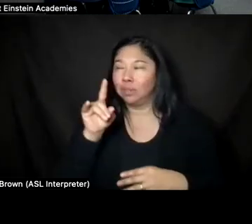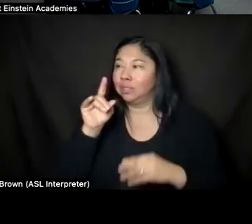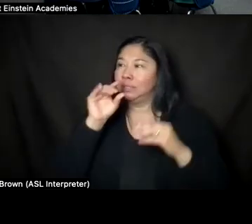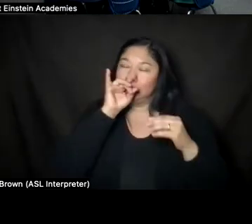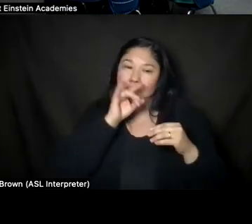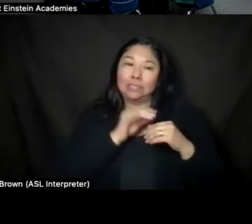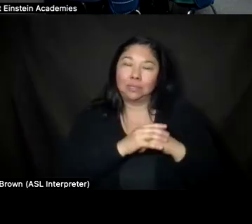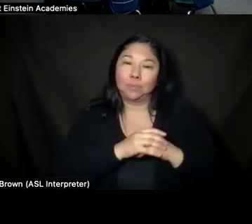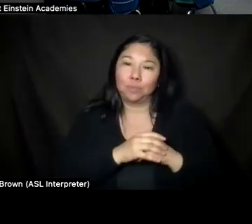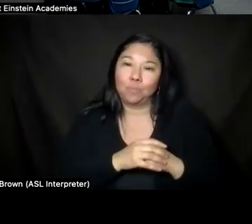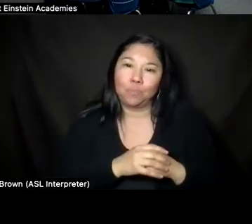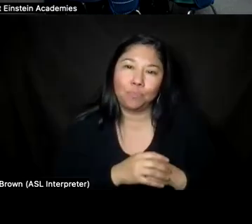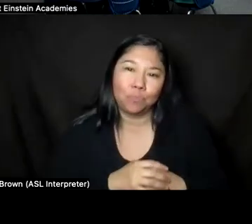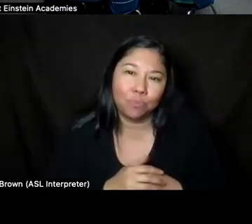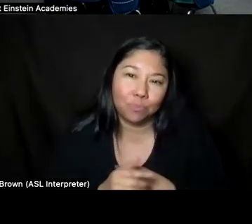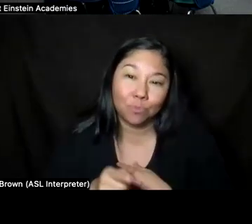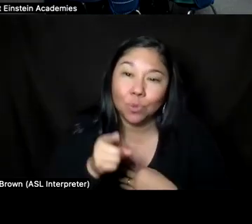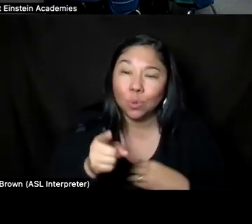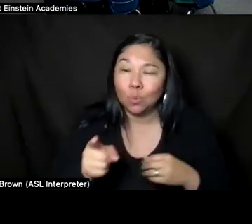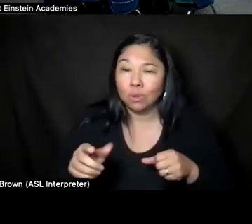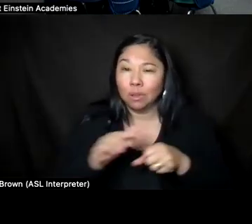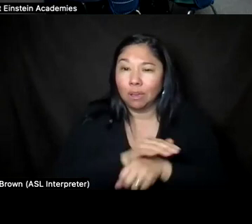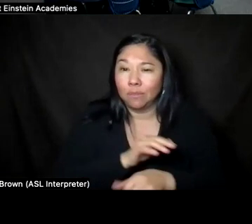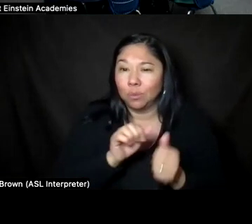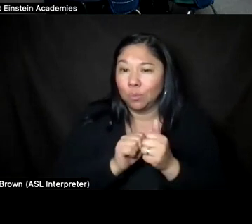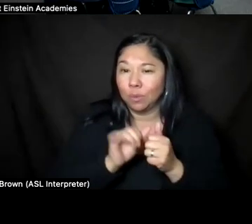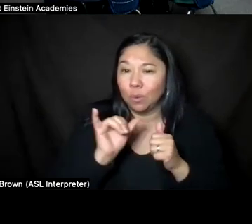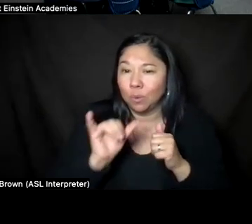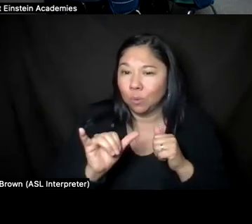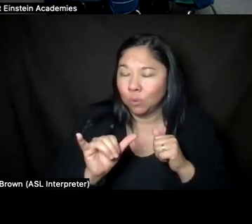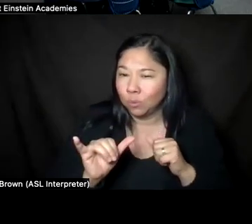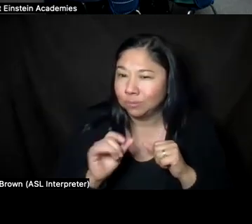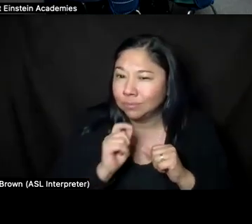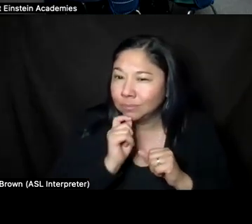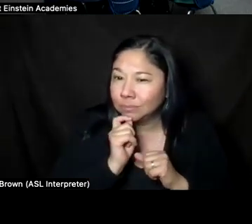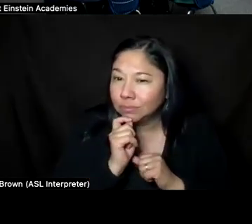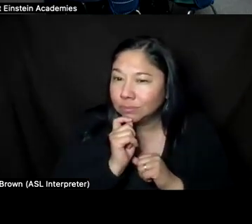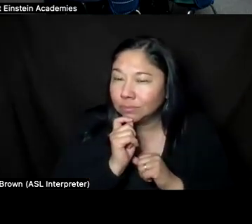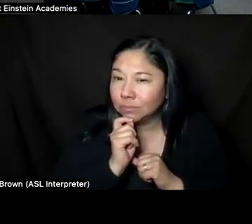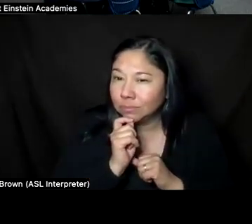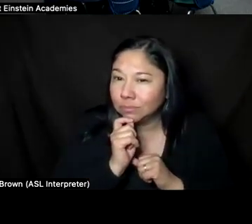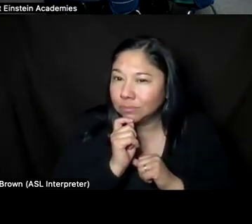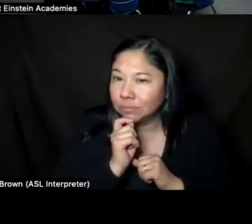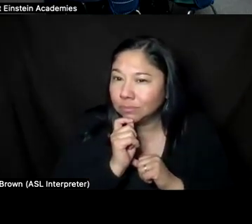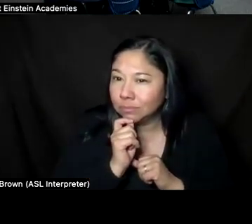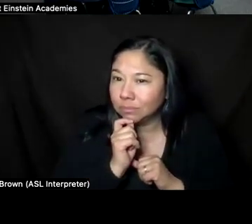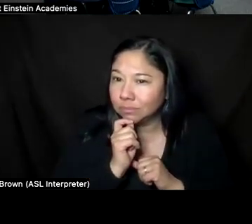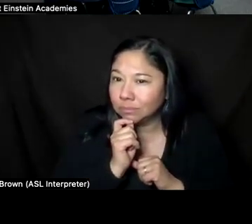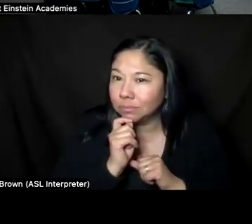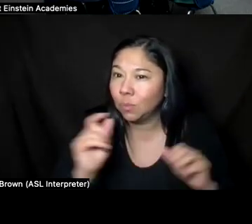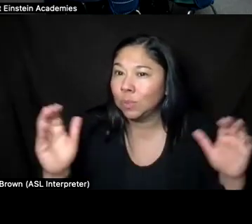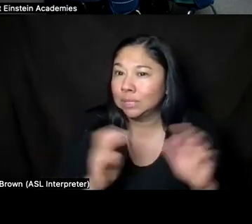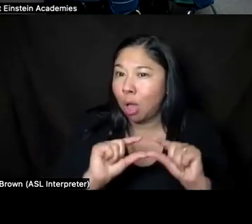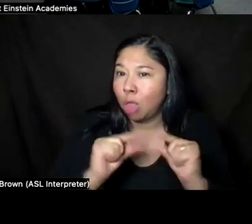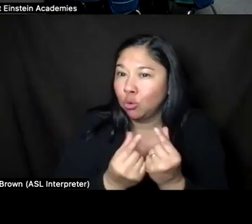range, and I know you probably covered this in your conferences with your teachers. I know we covered it with you, but we do small group reading.